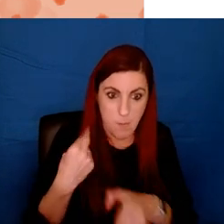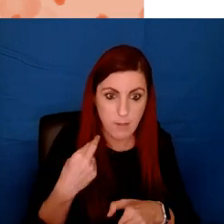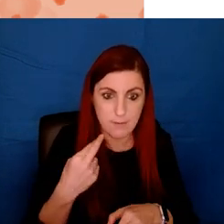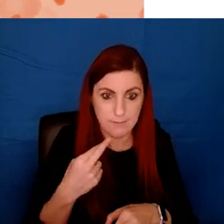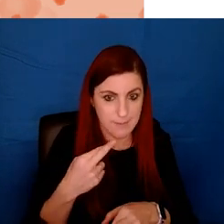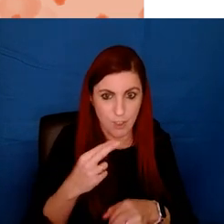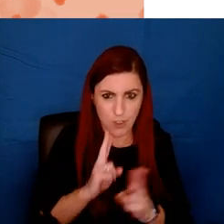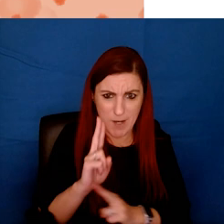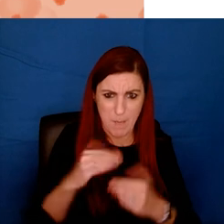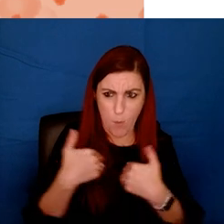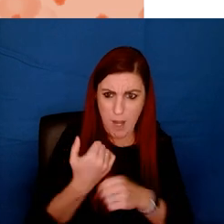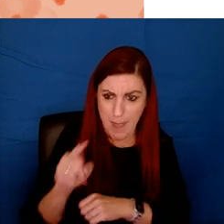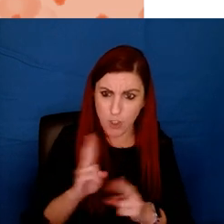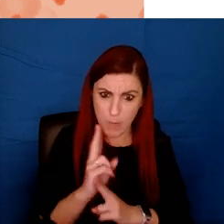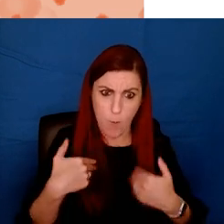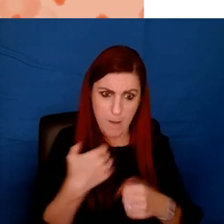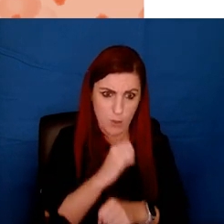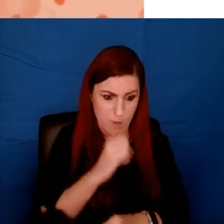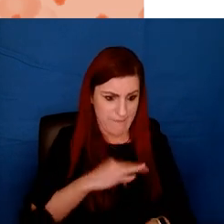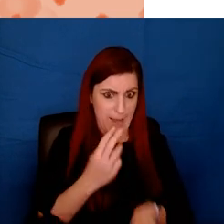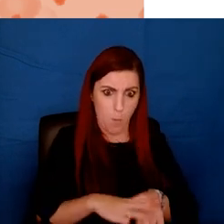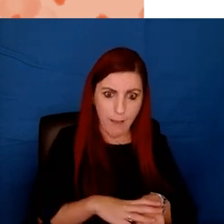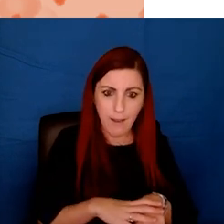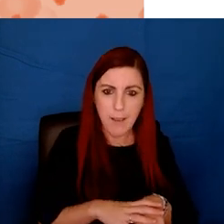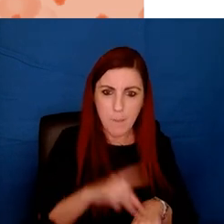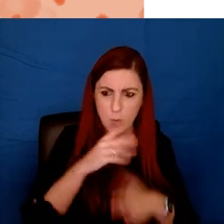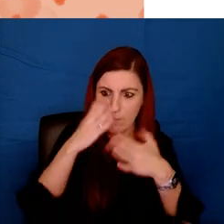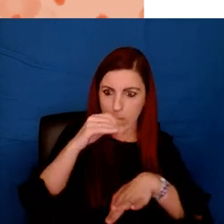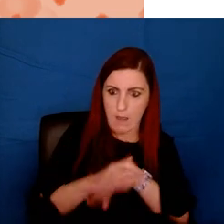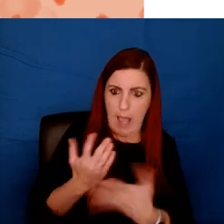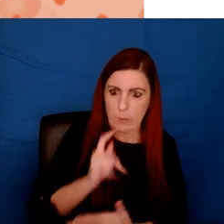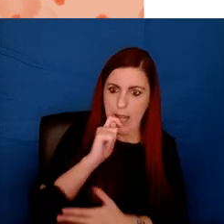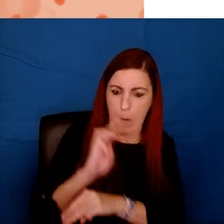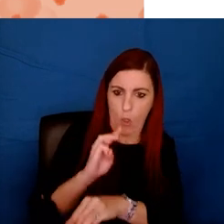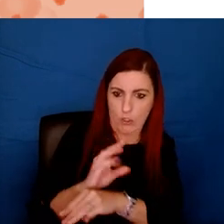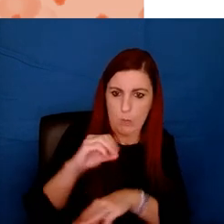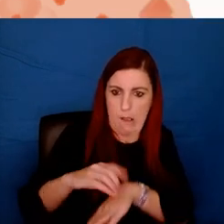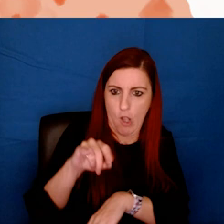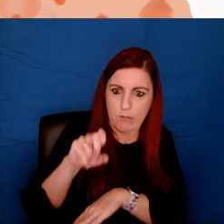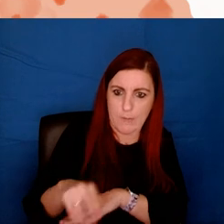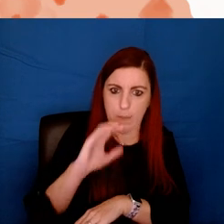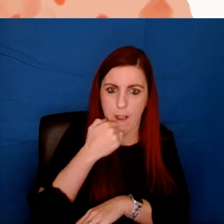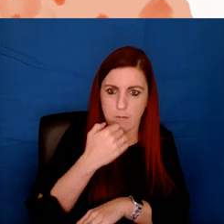not what she should have been worrying about in that time. It should have been her health, and she shouldn't have been afraid to disclose anything.